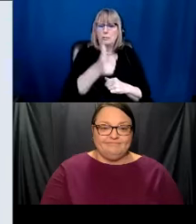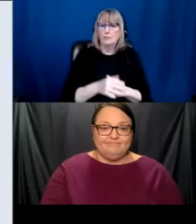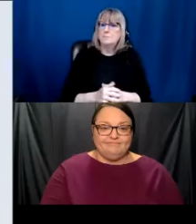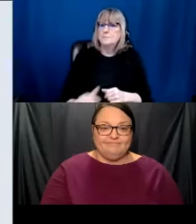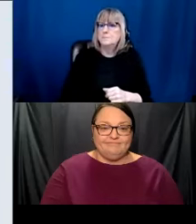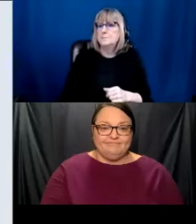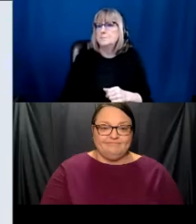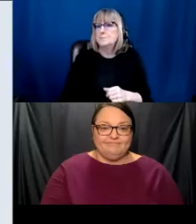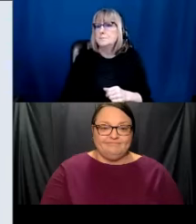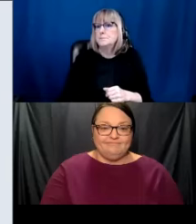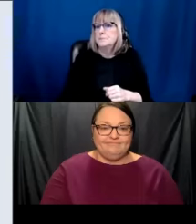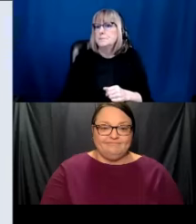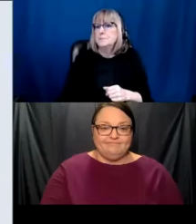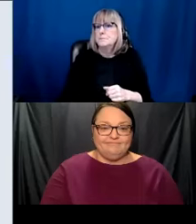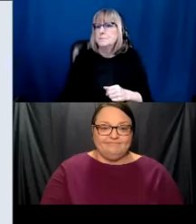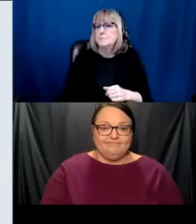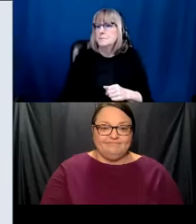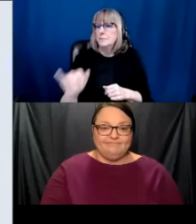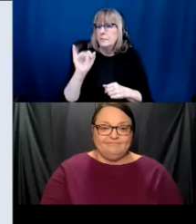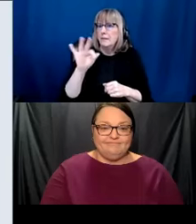hablar un poco más lento. What you